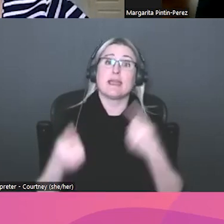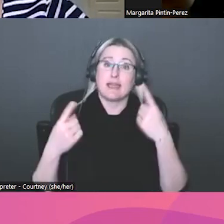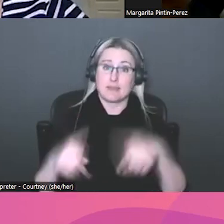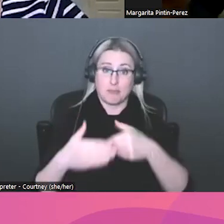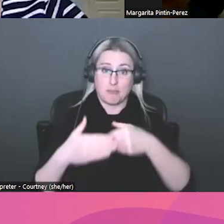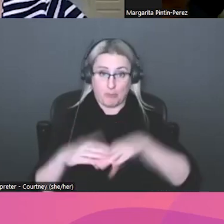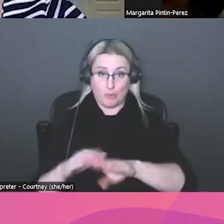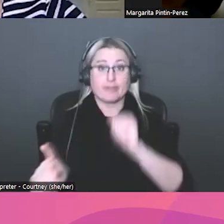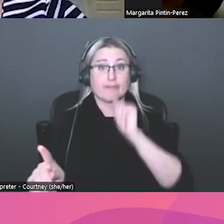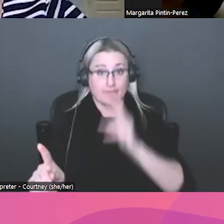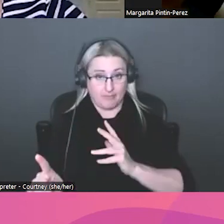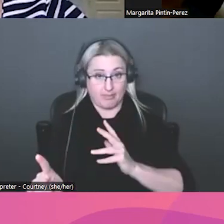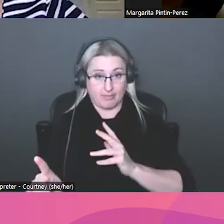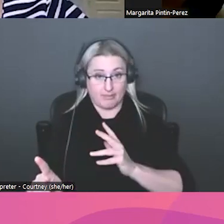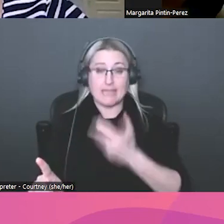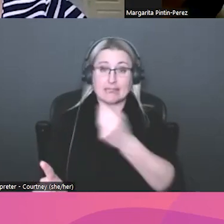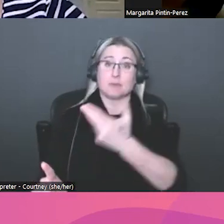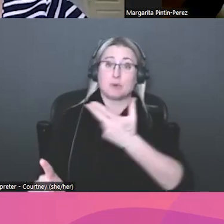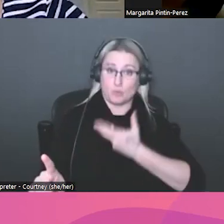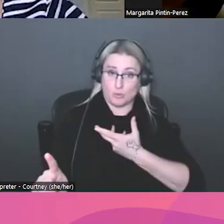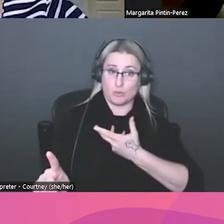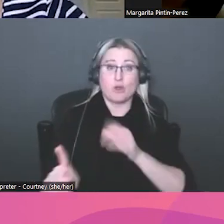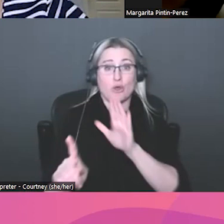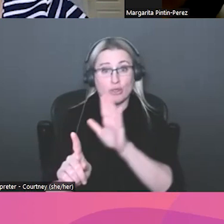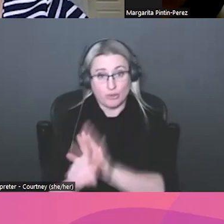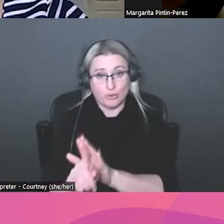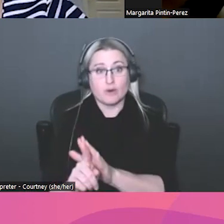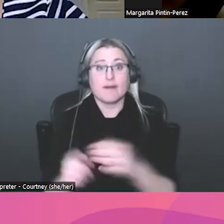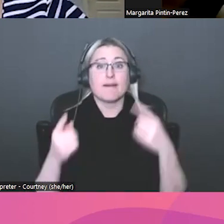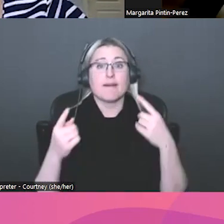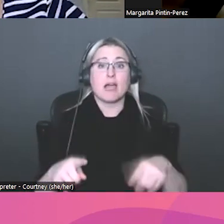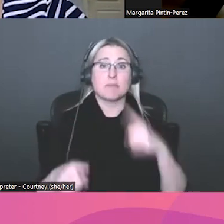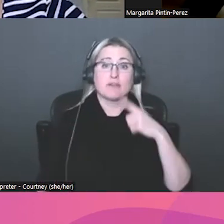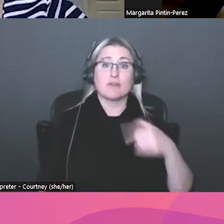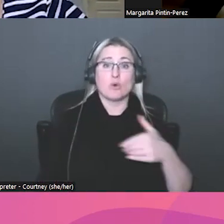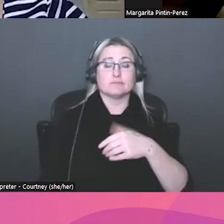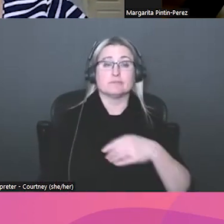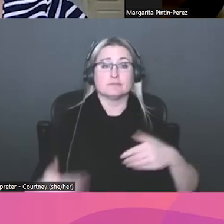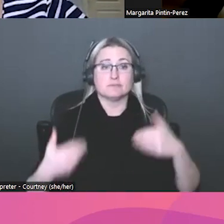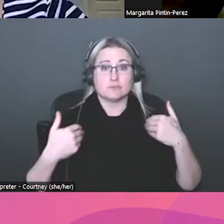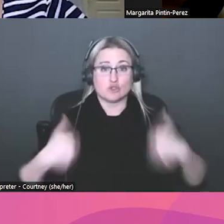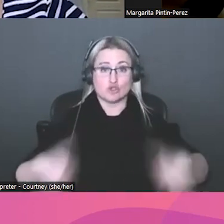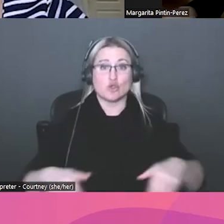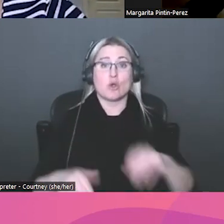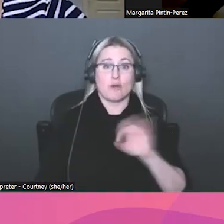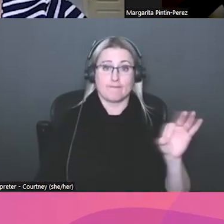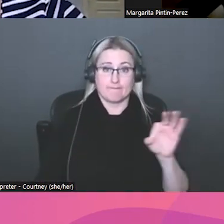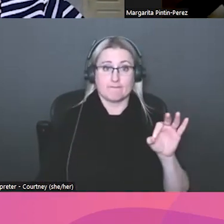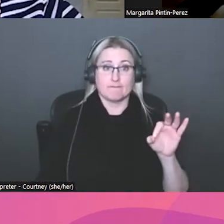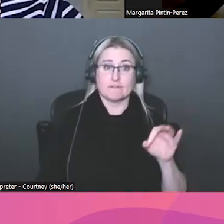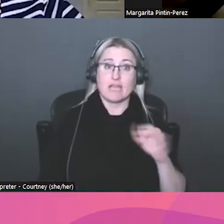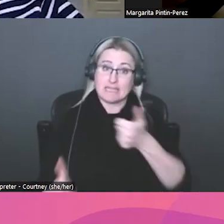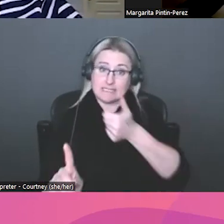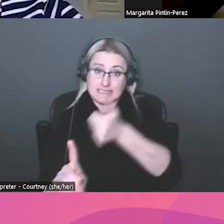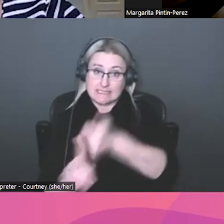and was sharing with me their difficulties getting top surgery, how they were asked to self-report